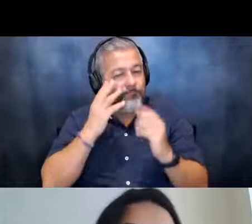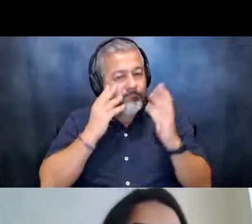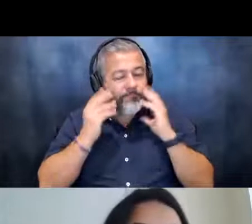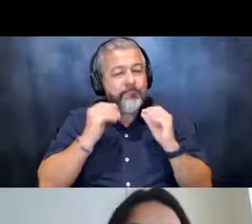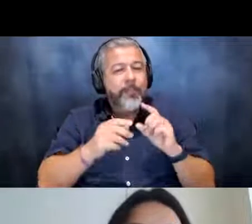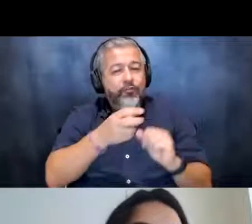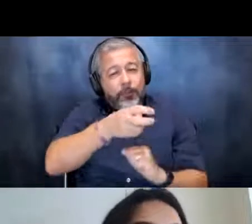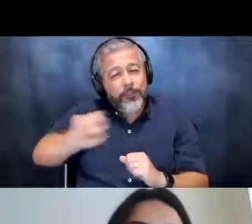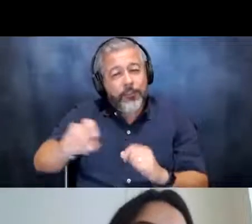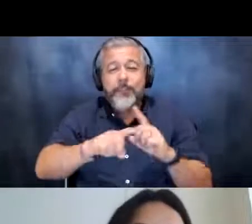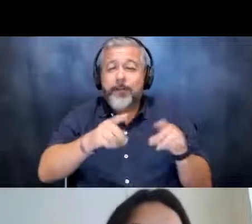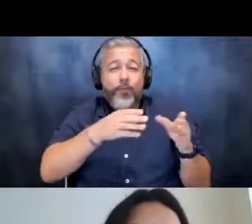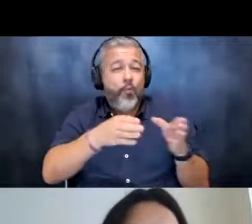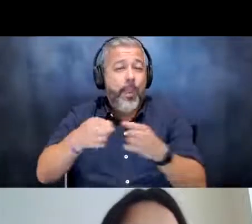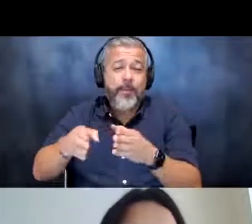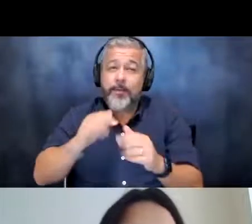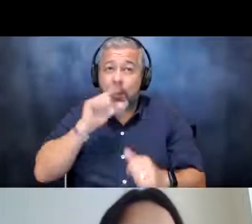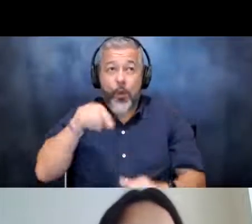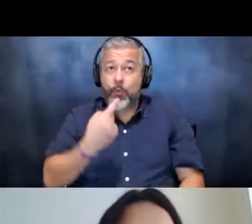ways, not just here, but everywhere.